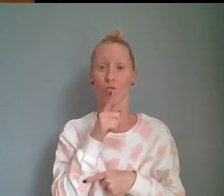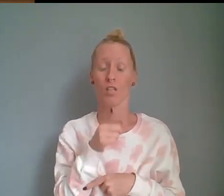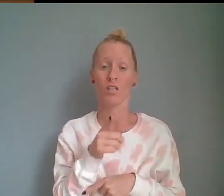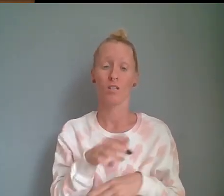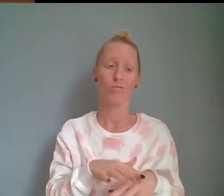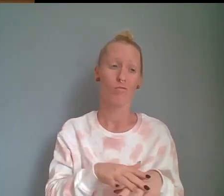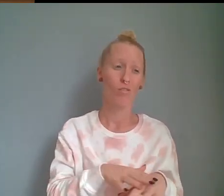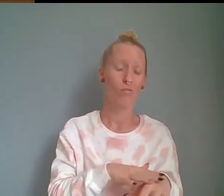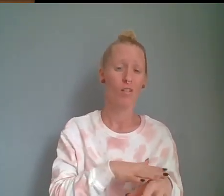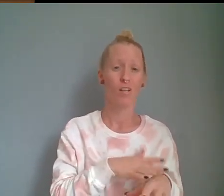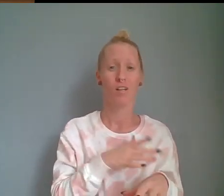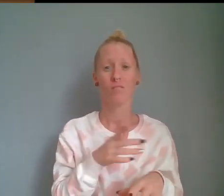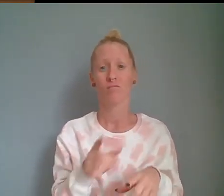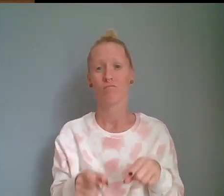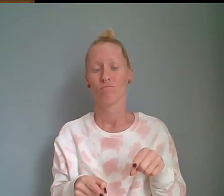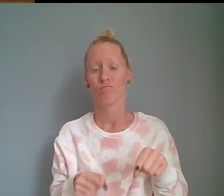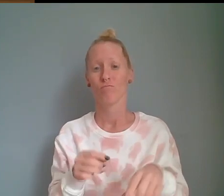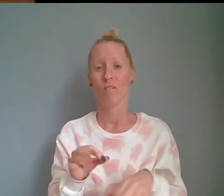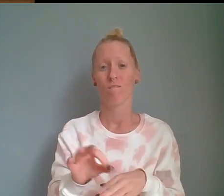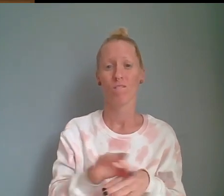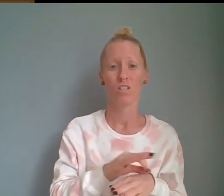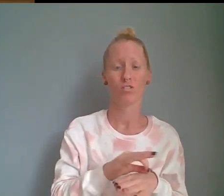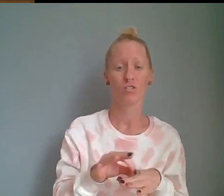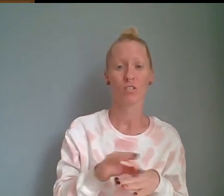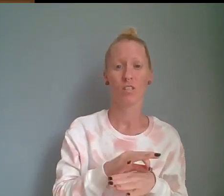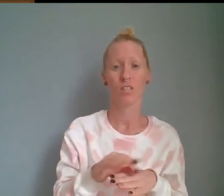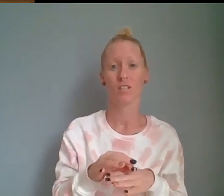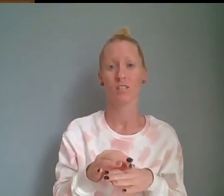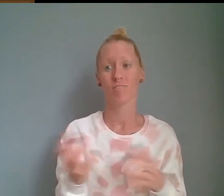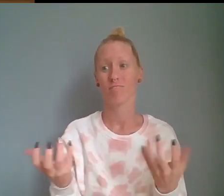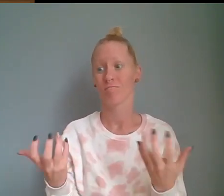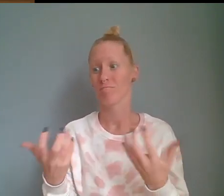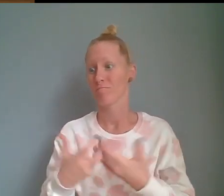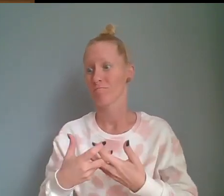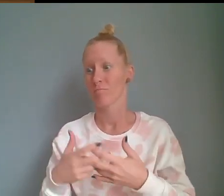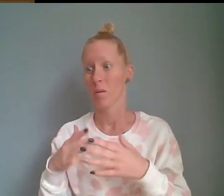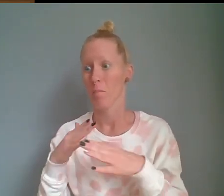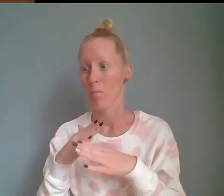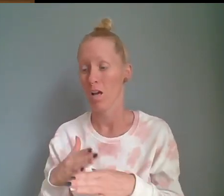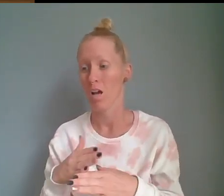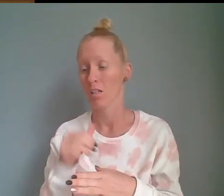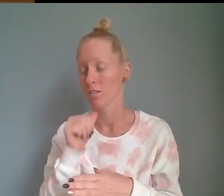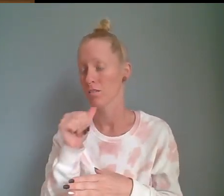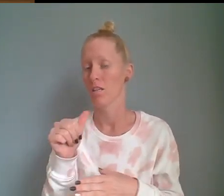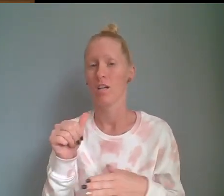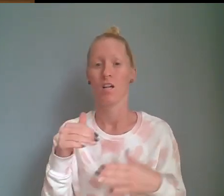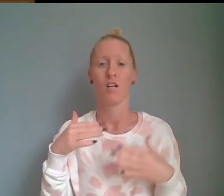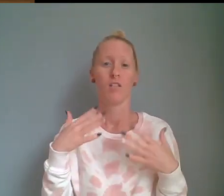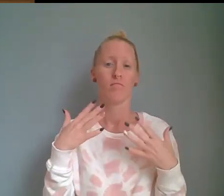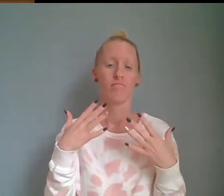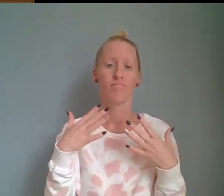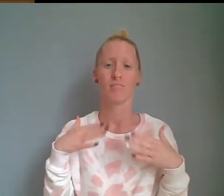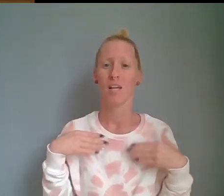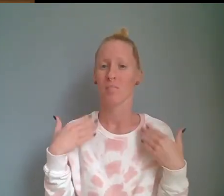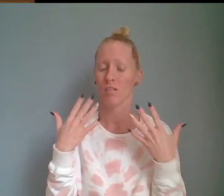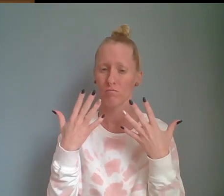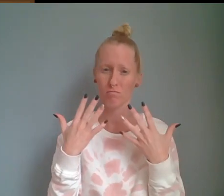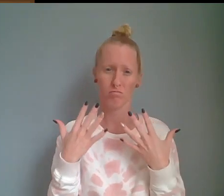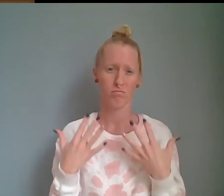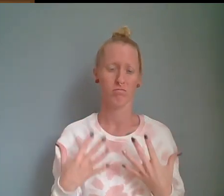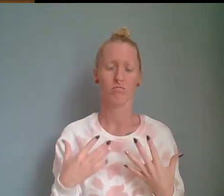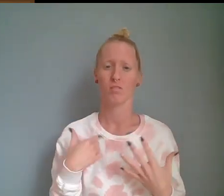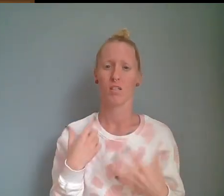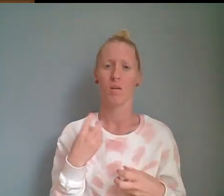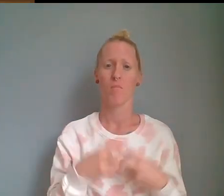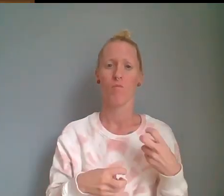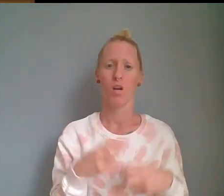slowed down, who their functioning is interfered with, they're just really unhappy with life, have